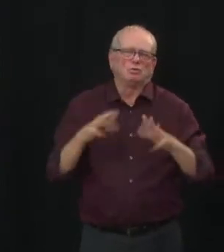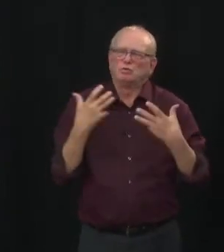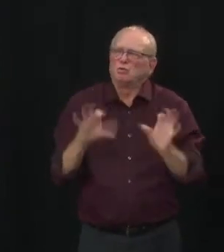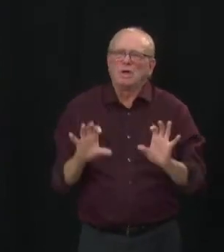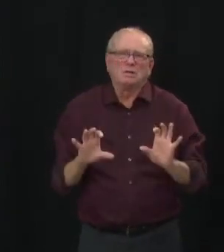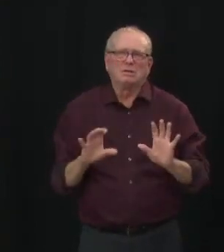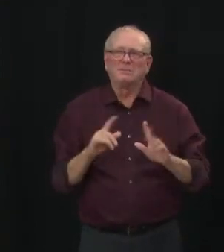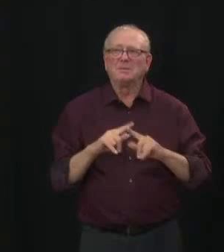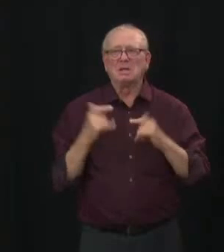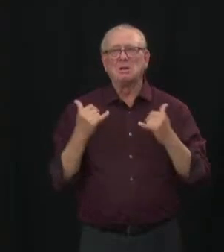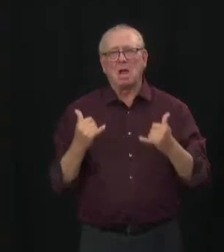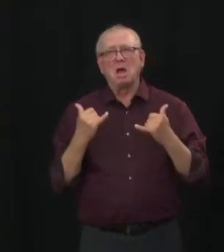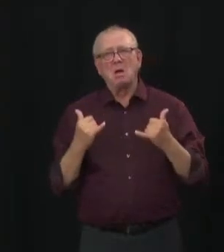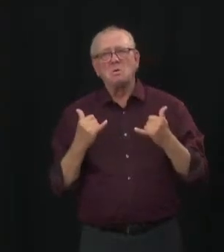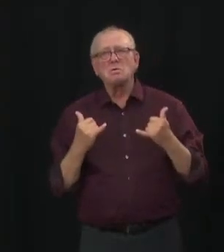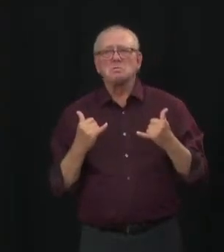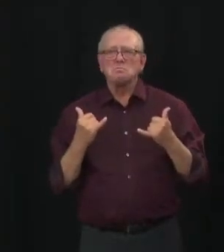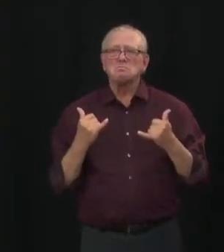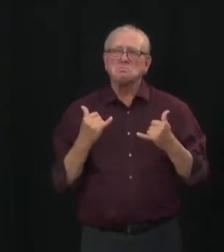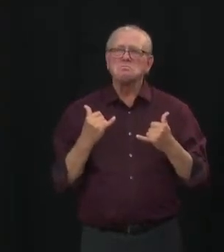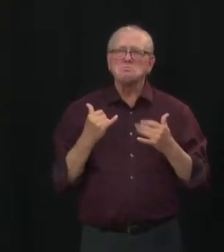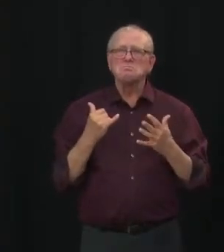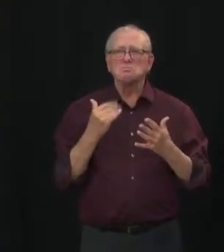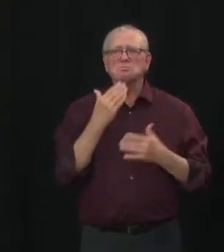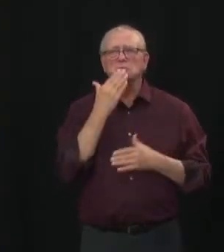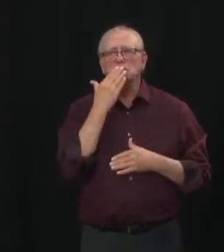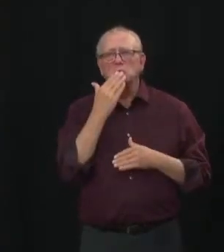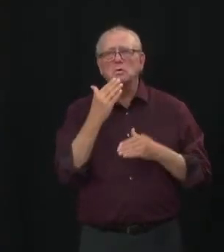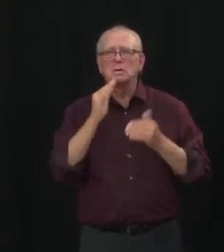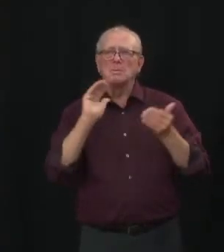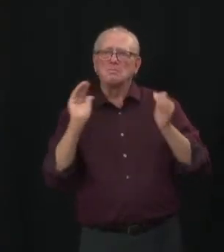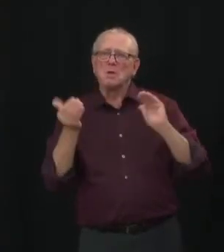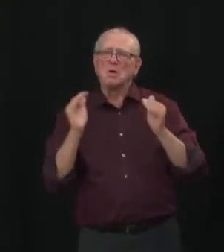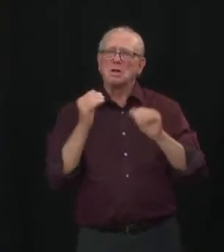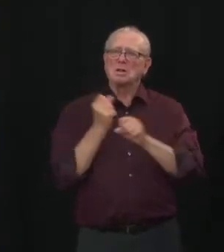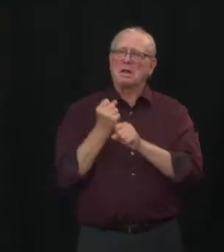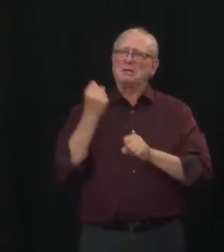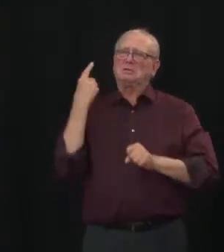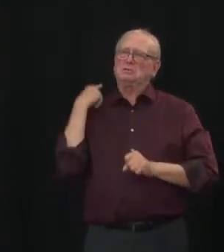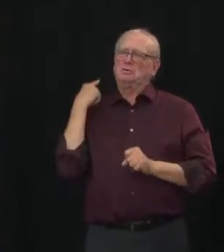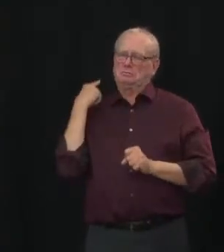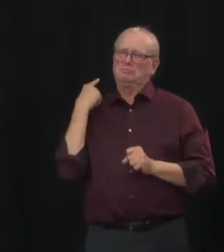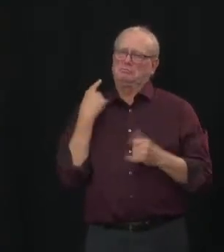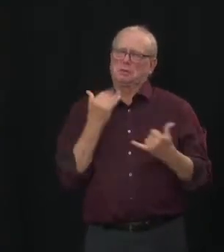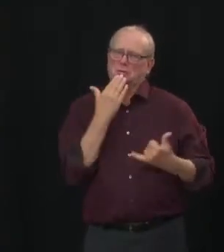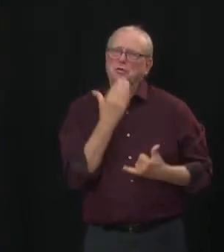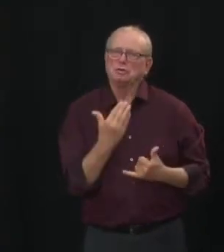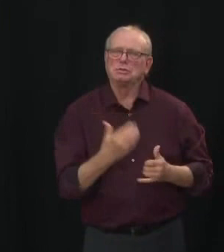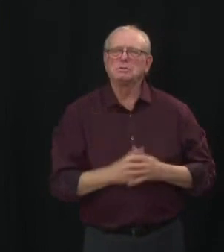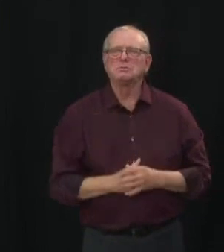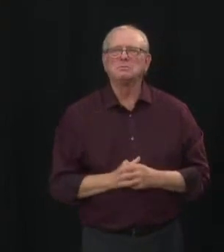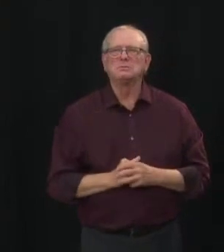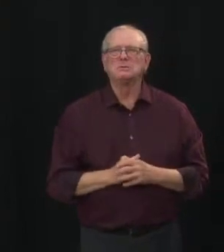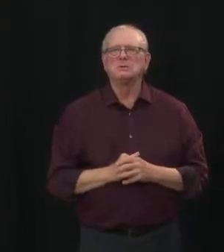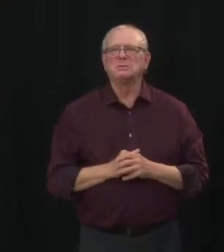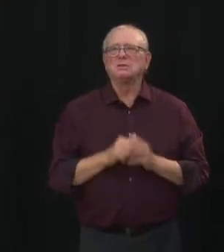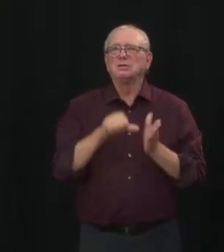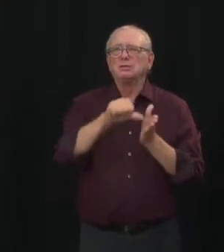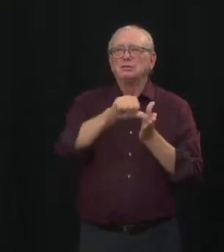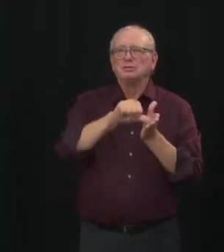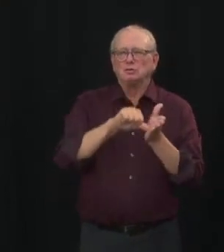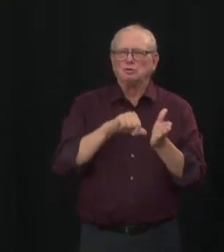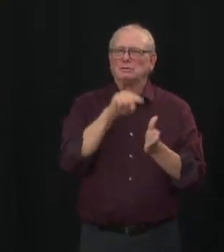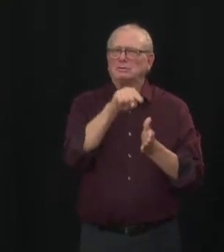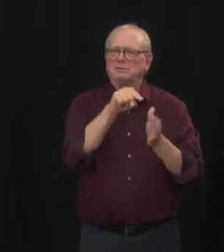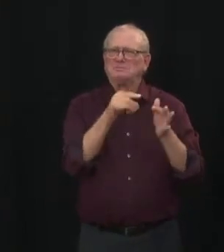current level is a big change from the kind of strain we've seen before. It's important for surgery in particular, and it's one reason